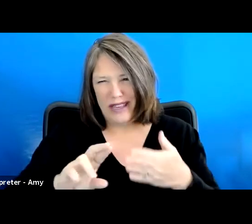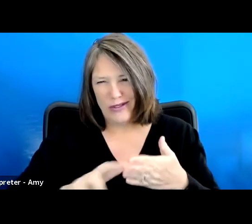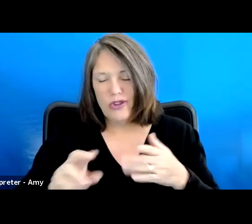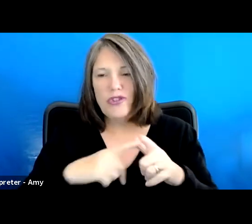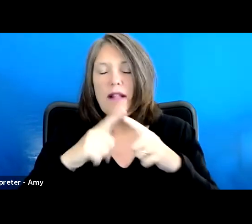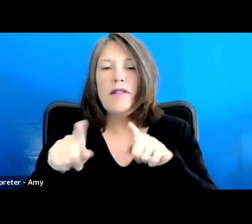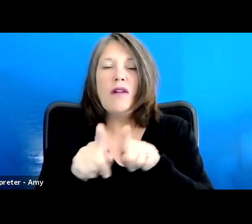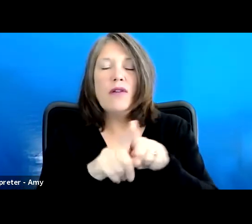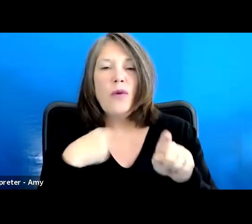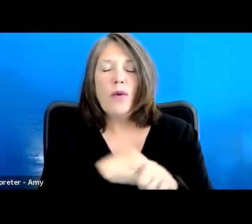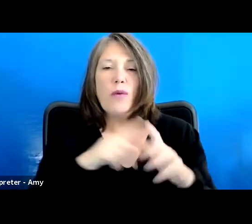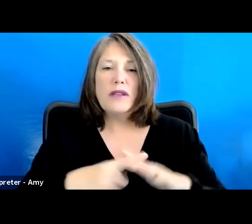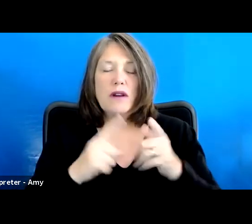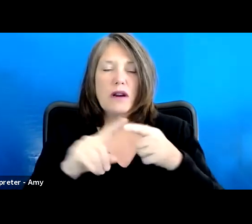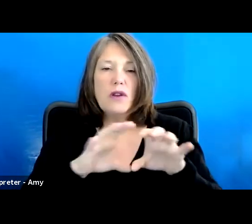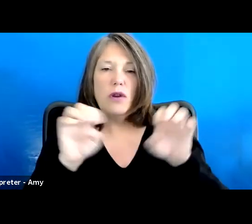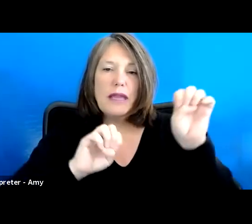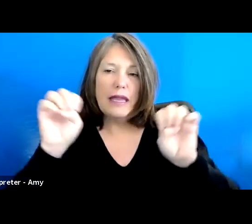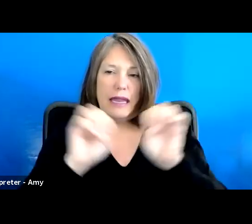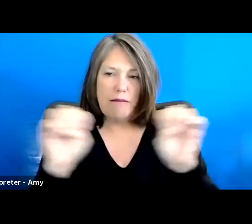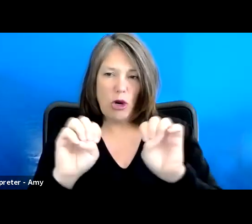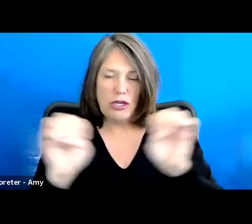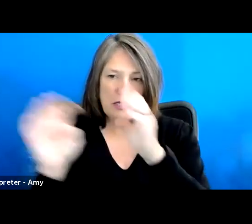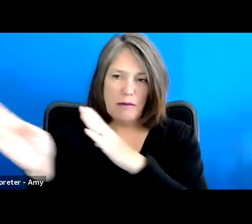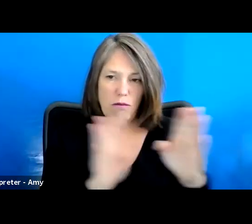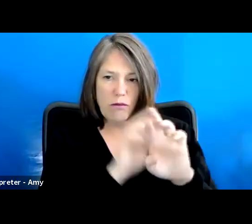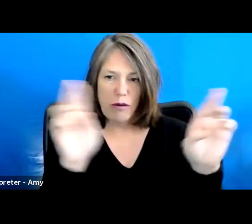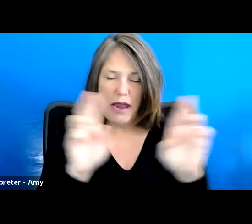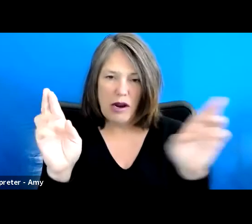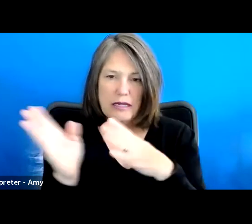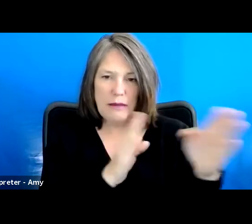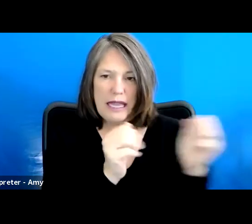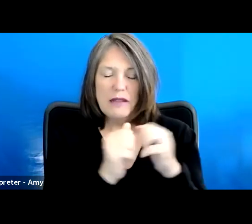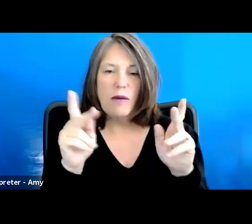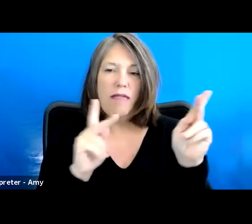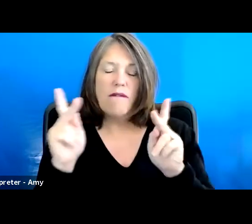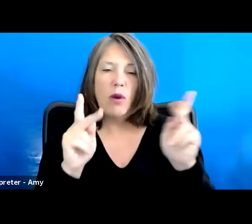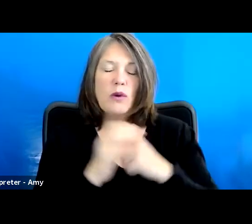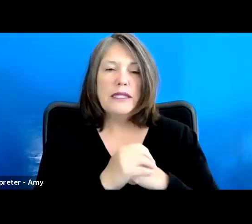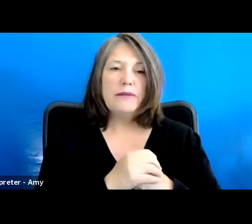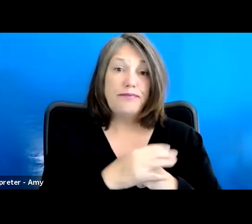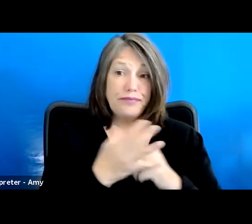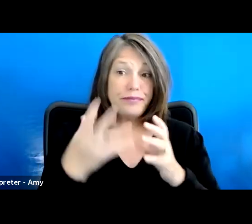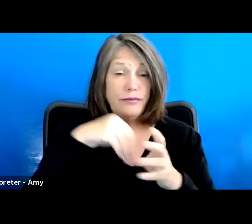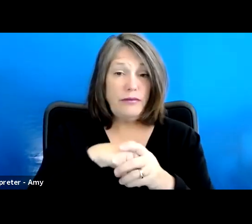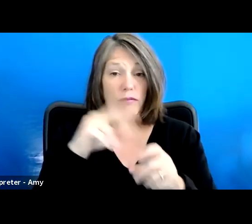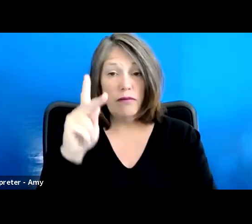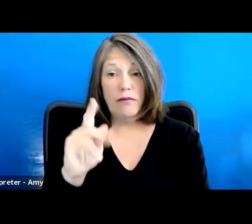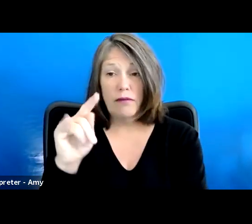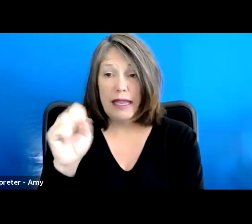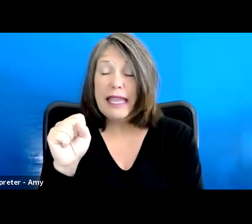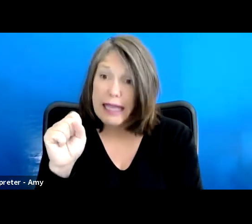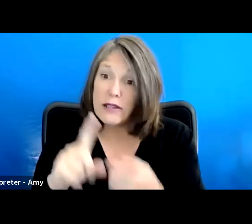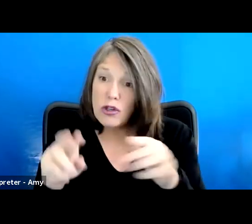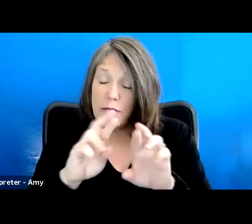we've also started to do emergency preparedness plans with folks, and including kits to be